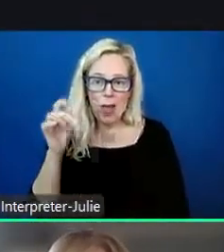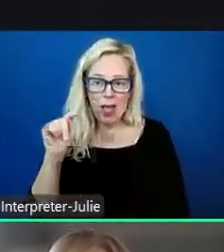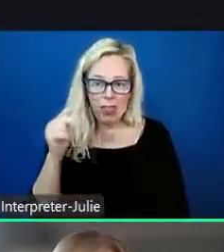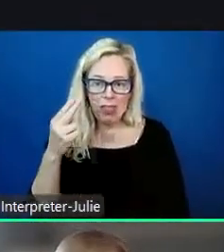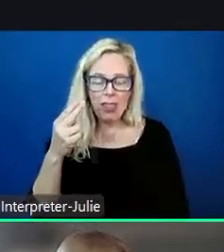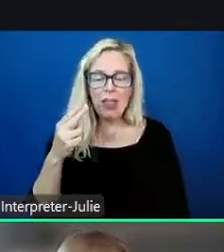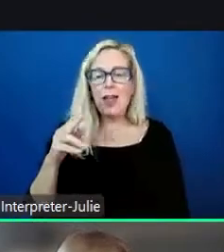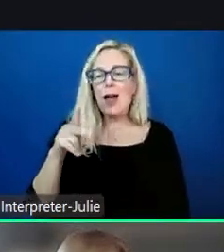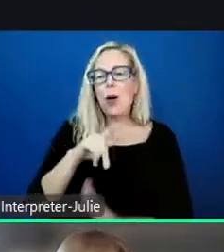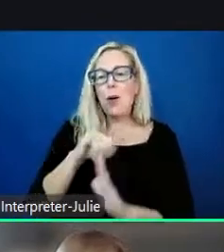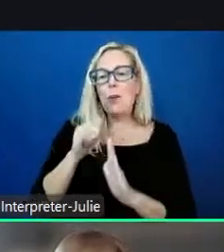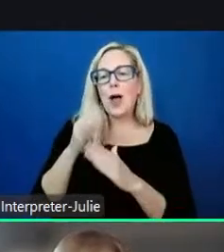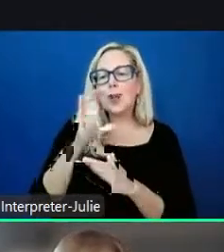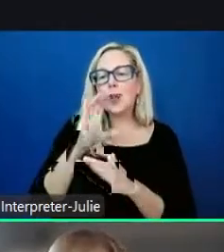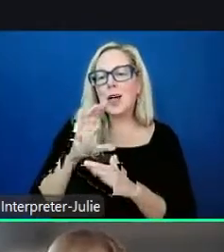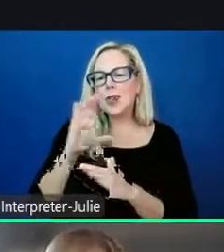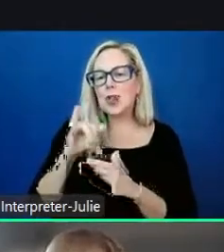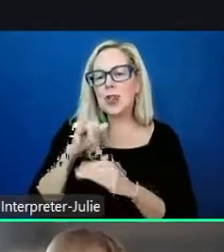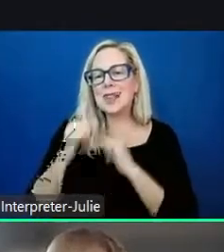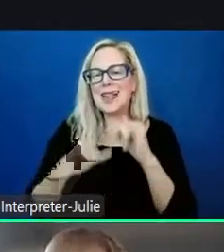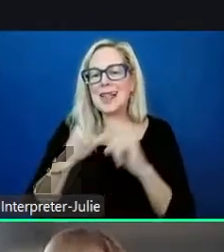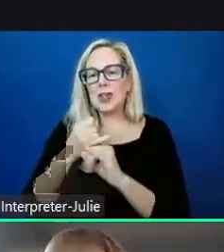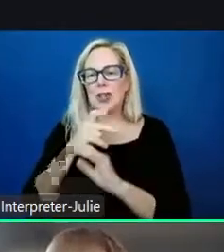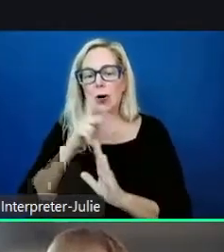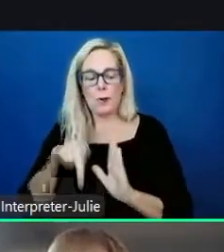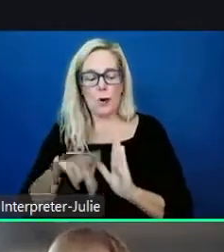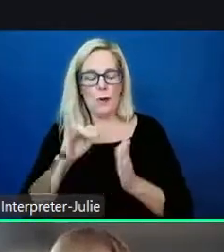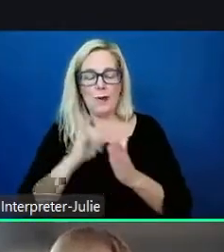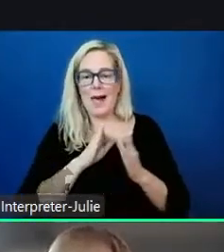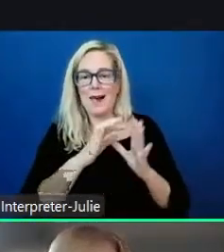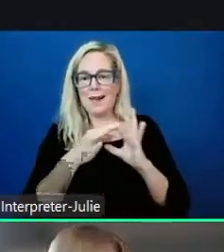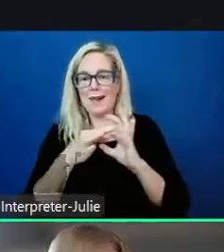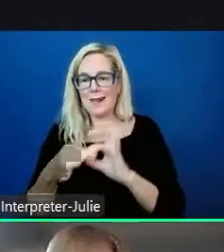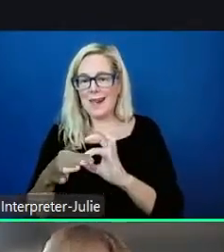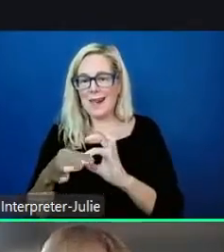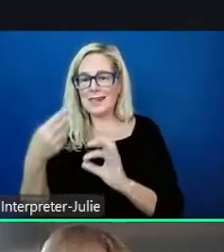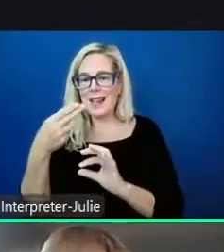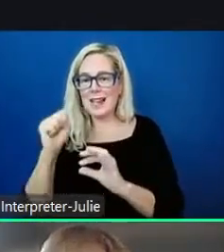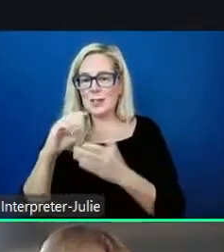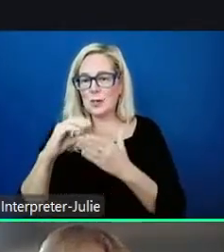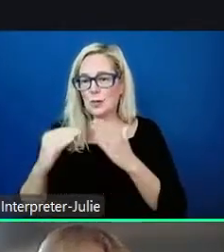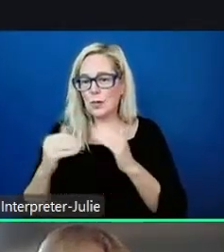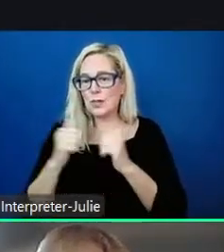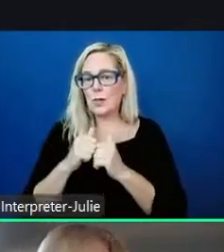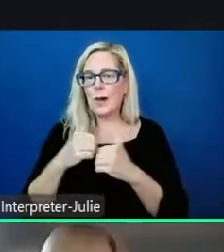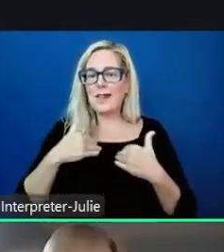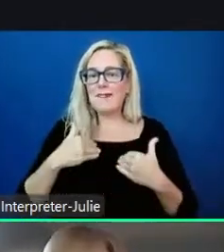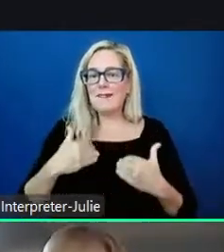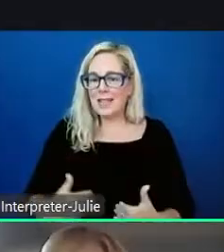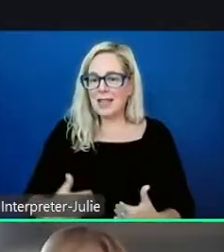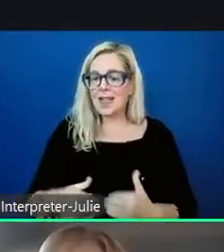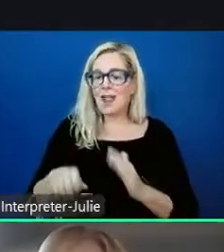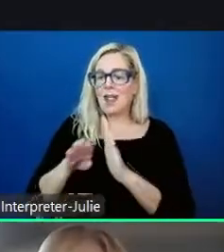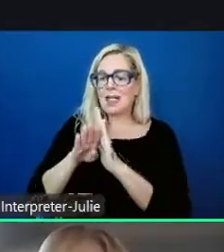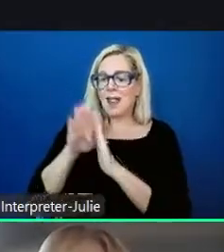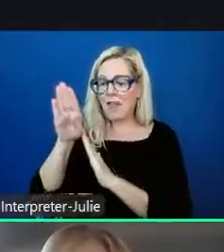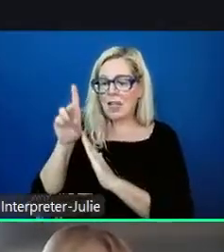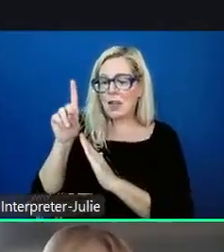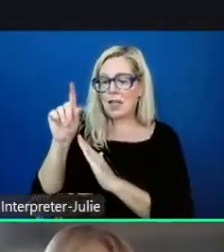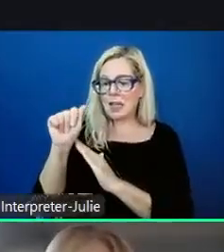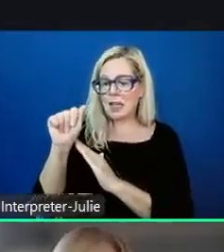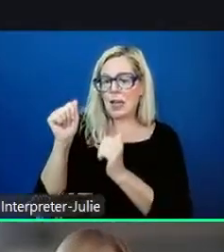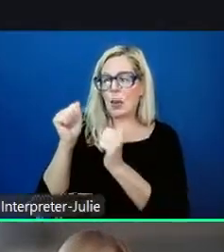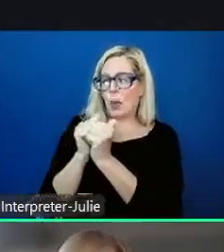Search is an international program that connects high school students who have physical or developmental disabilities with employers. And